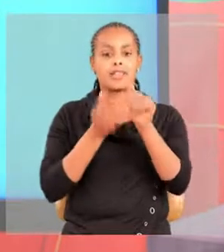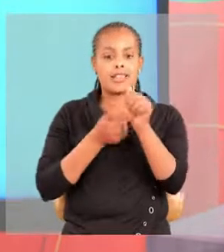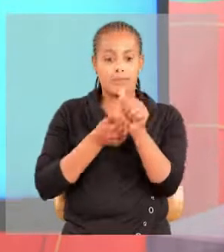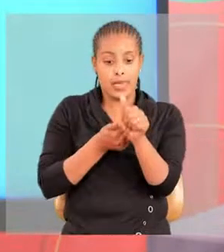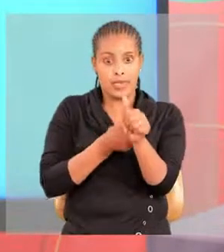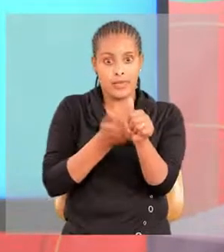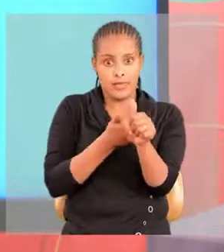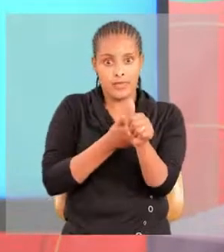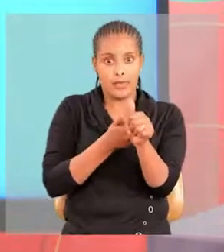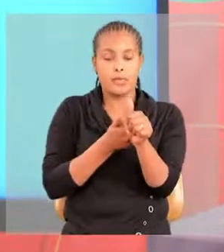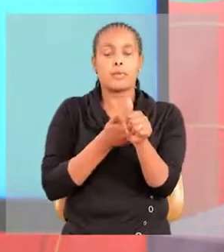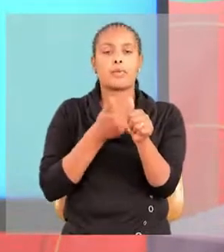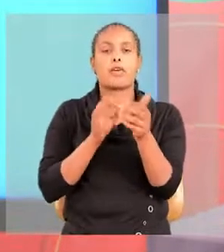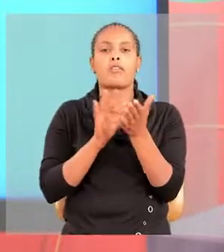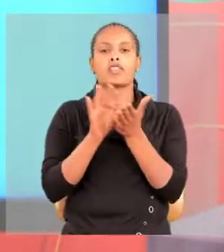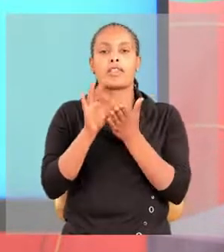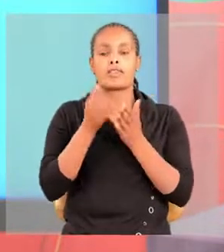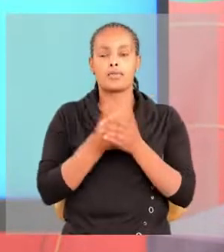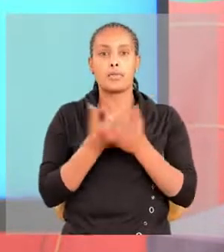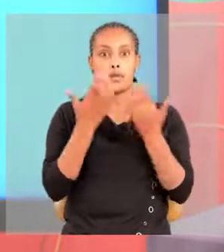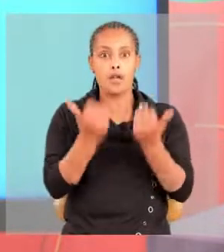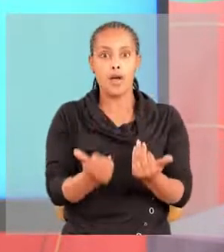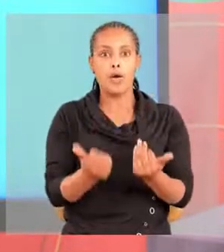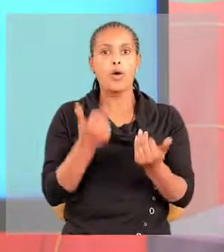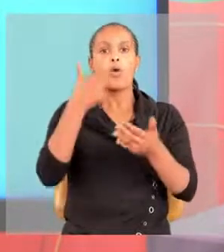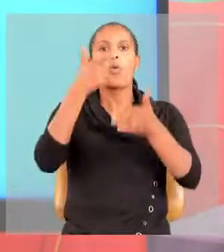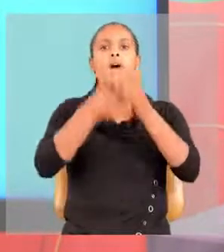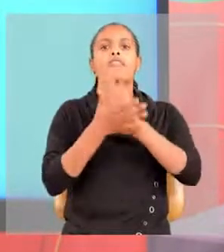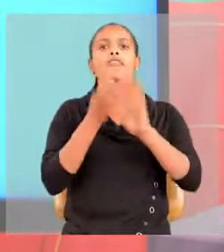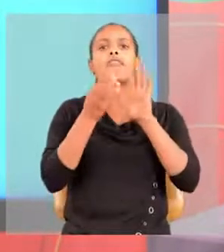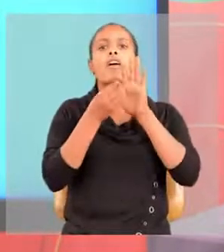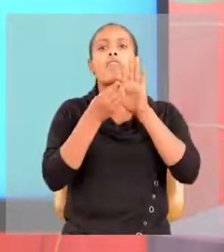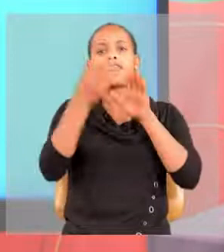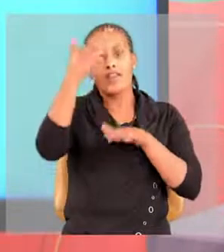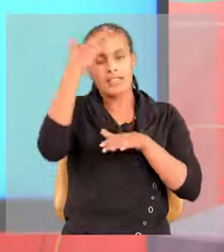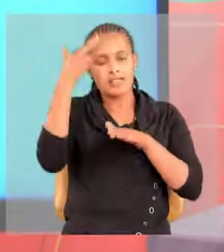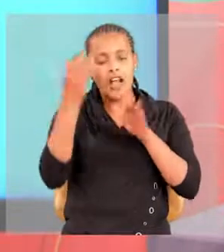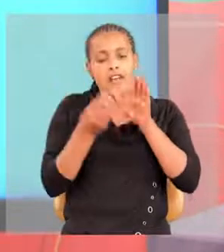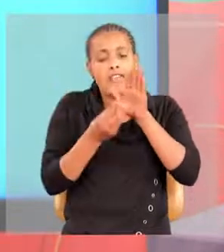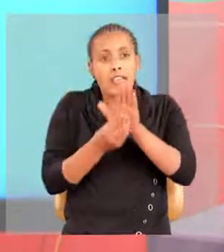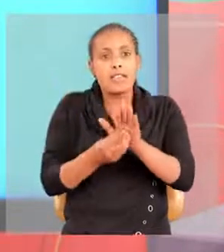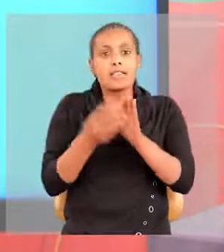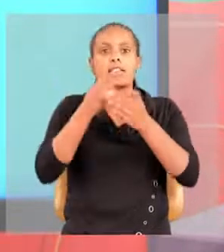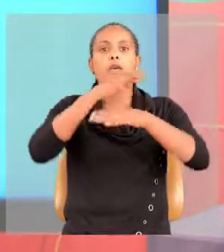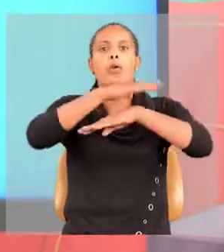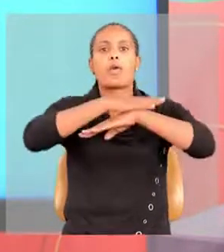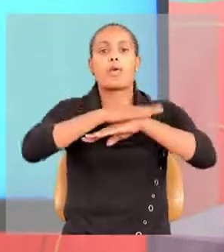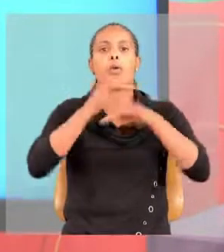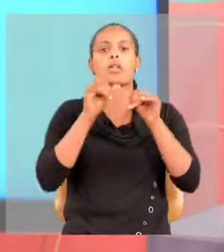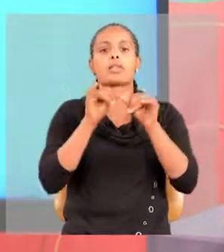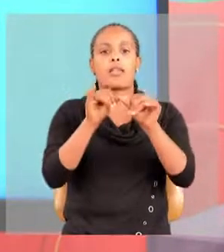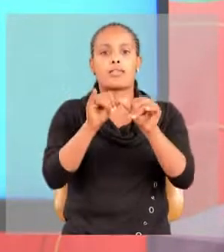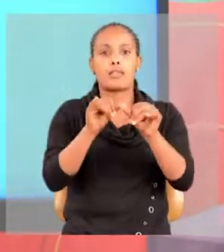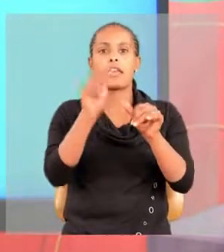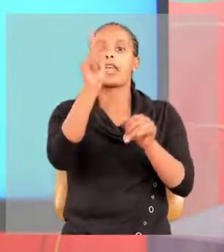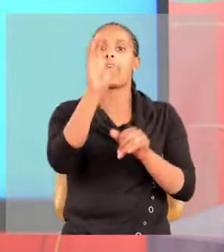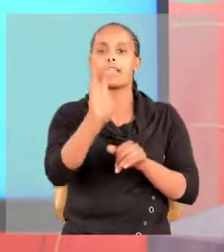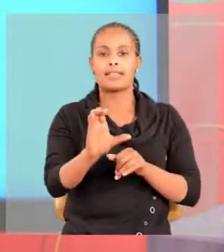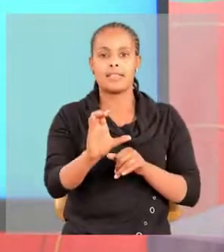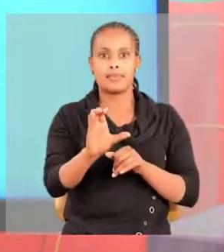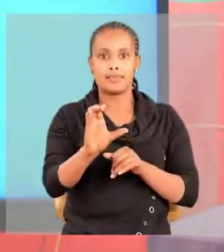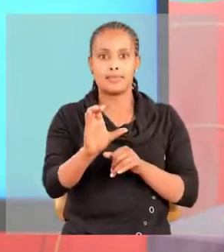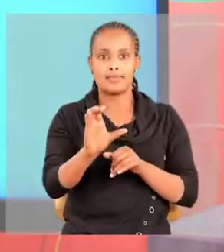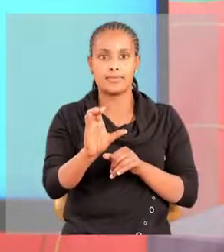respective coefficients. Now, what factors affect the equilibrium constant Kc?